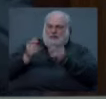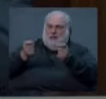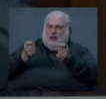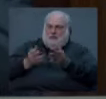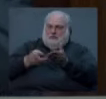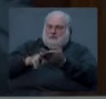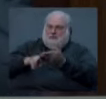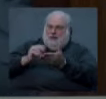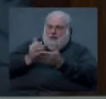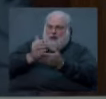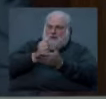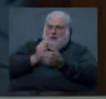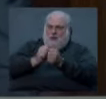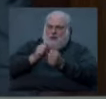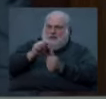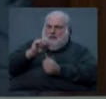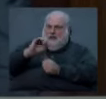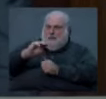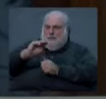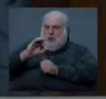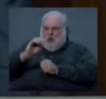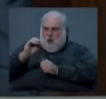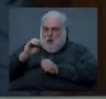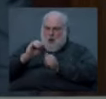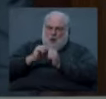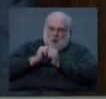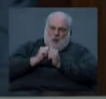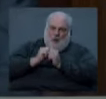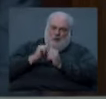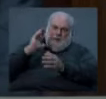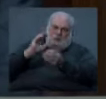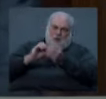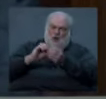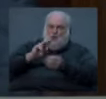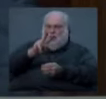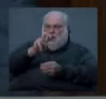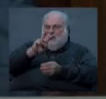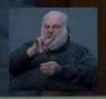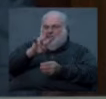to enter into a contract with Timco in a total amount of